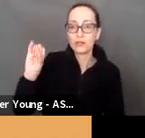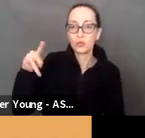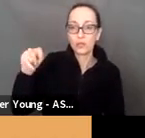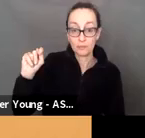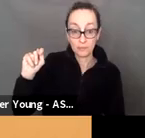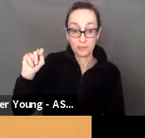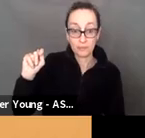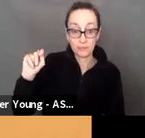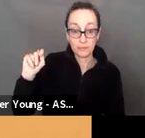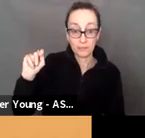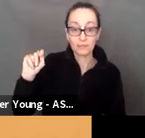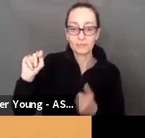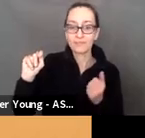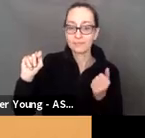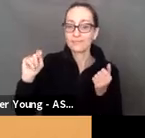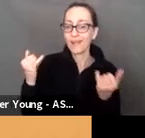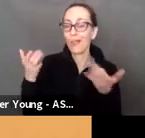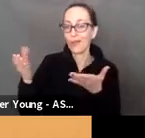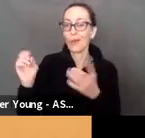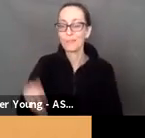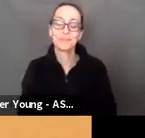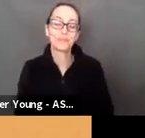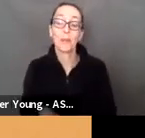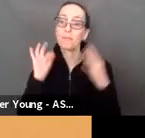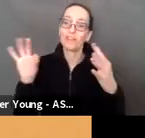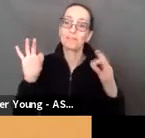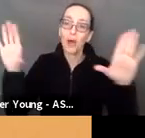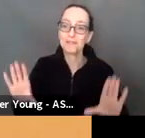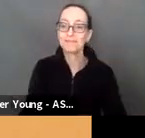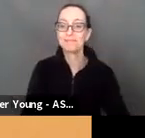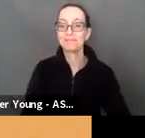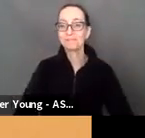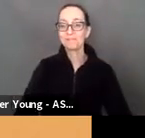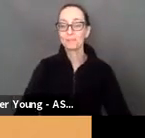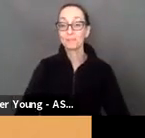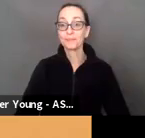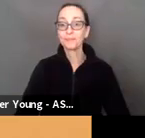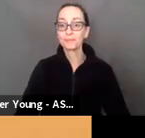Yes. Okay, perfect. You got it? Awesome.